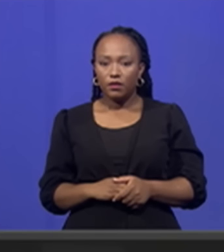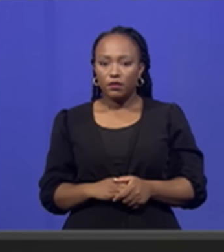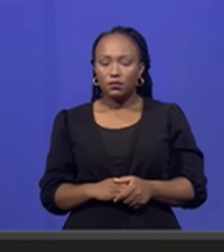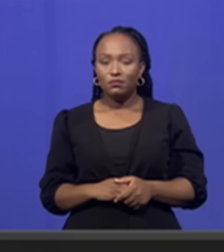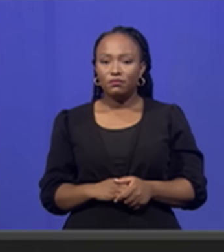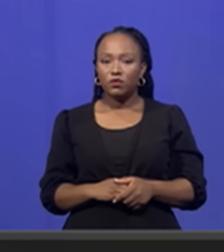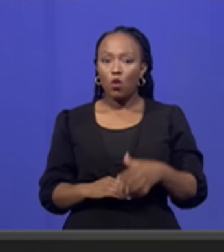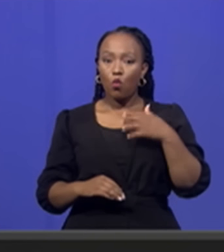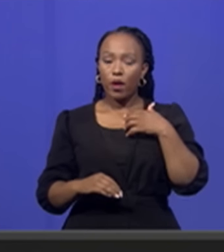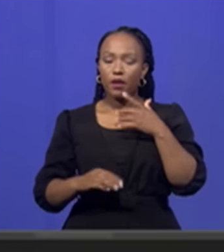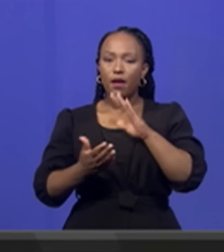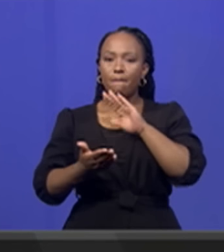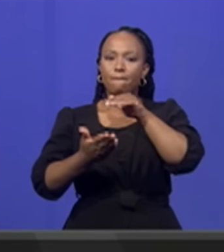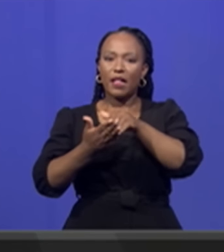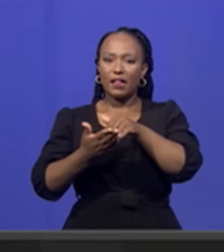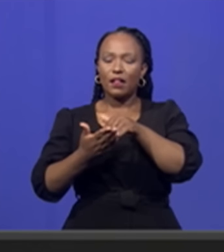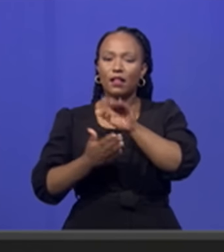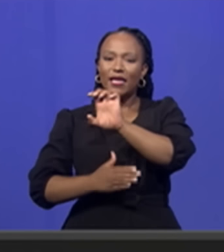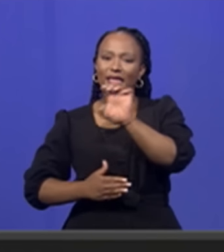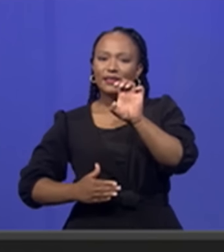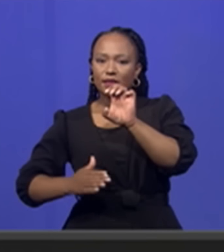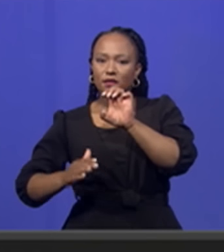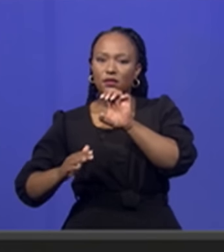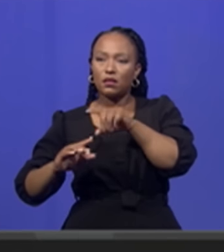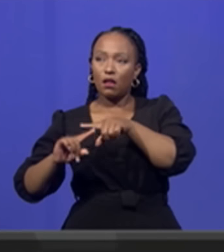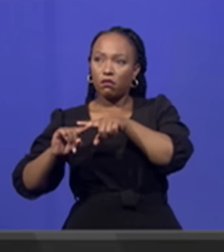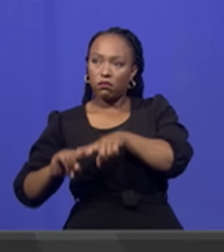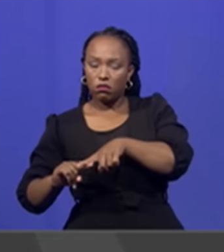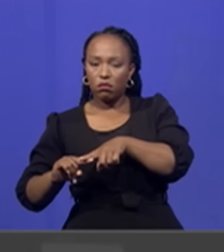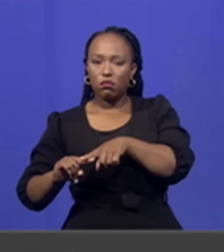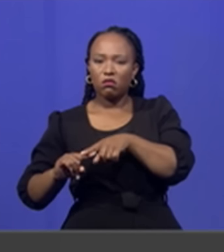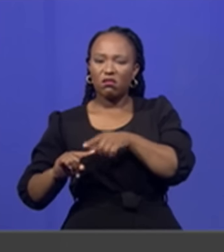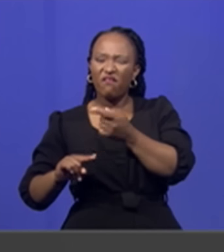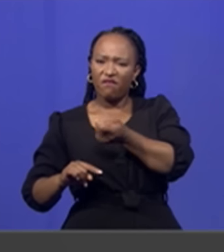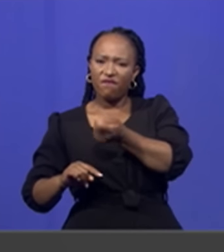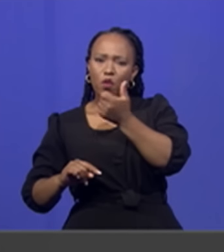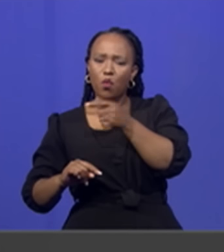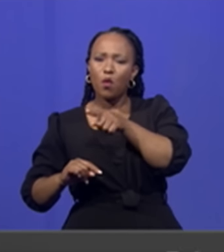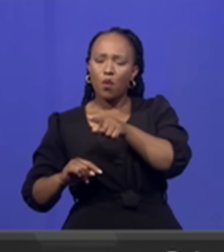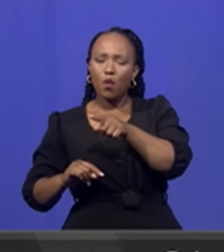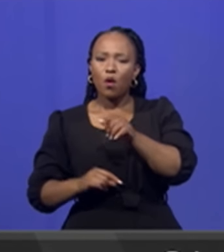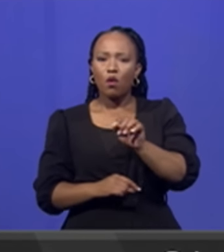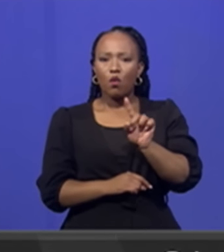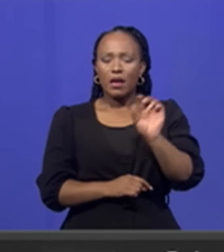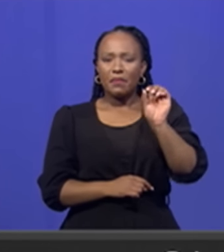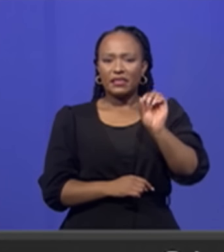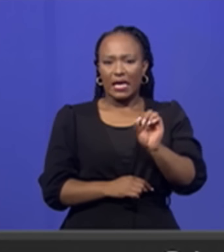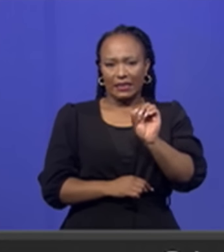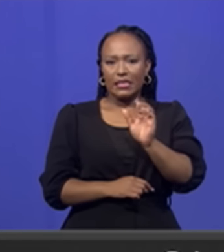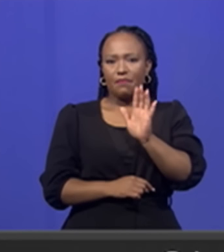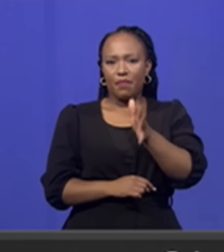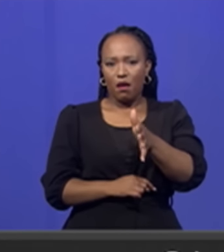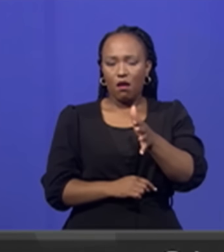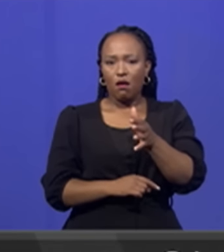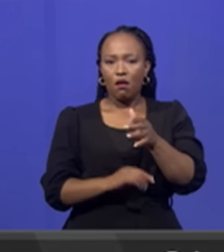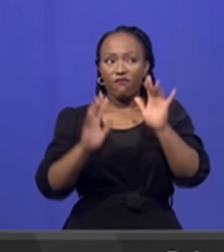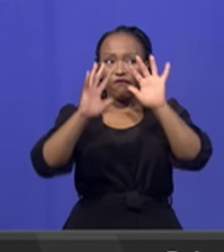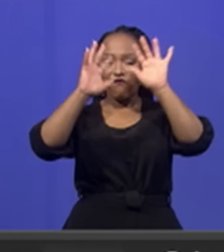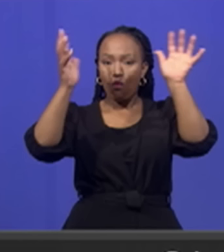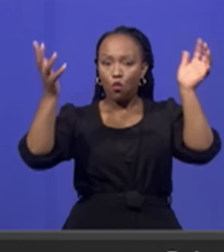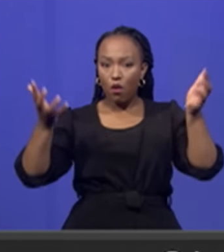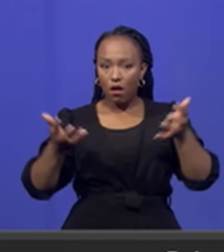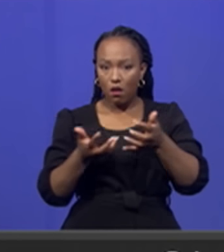low. We have a 1% trade volume of our total trade with the world